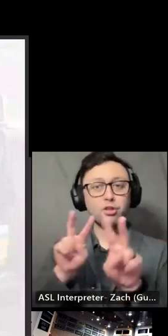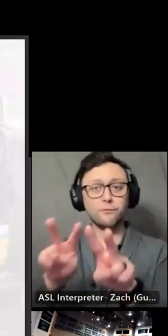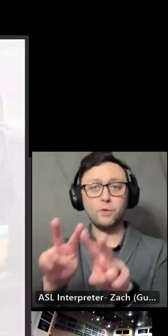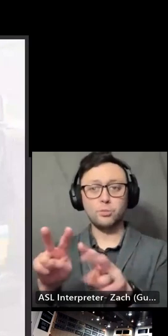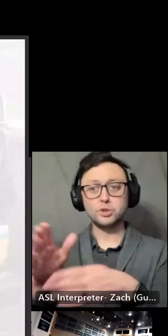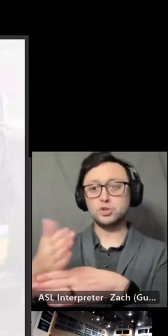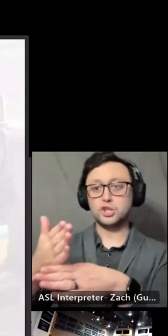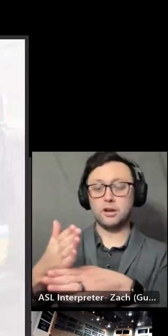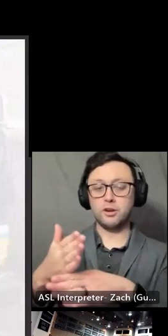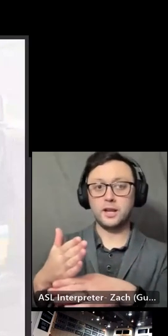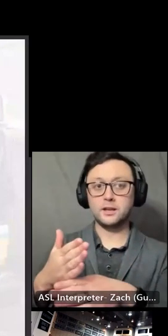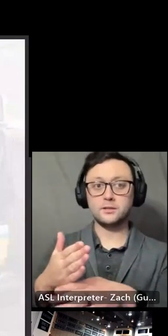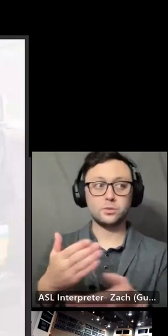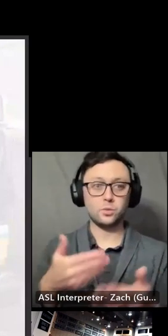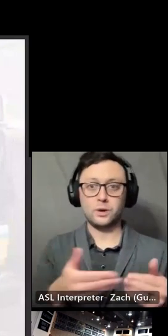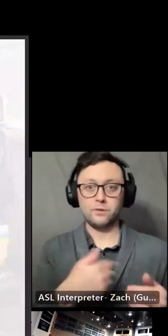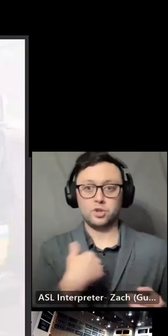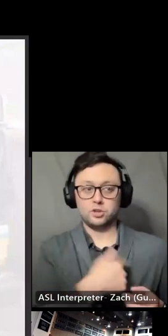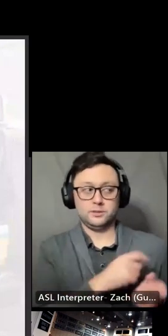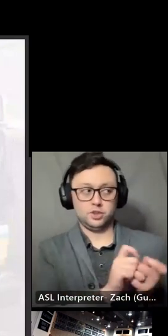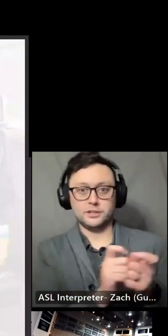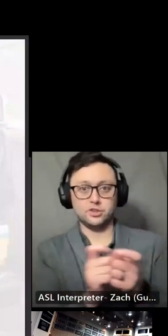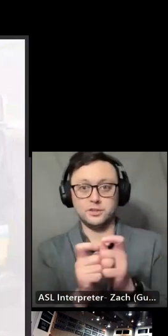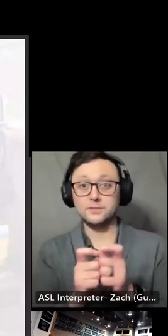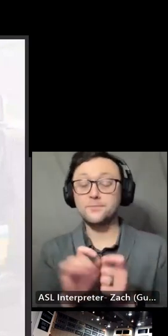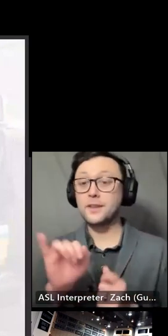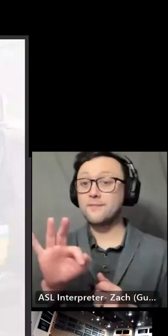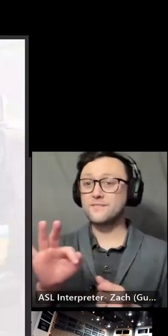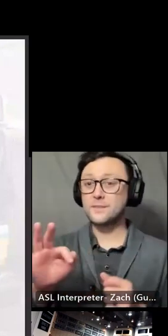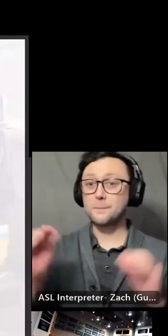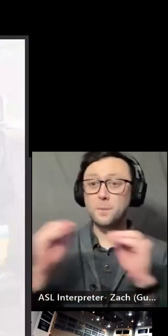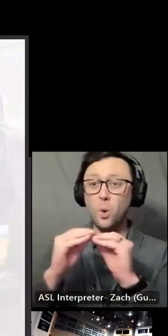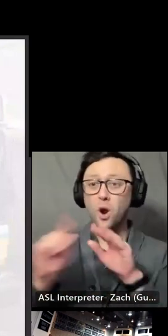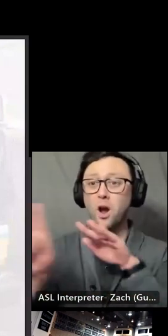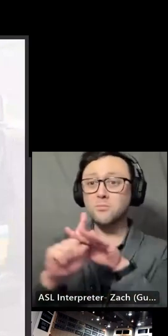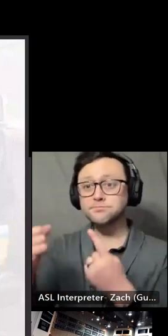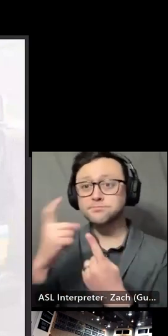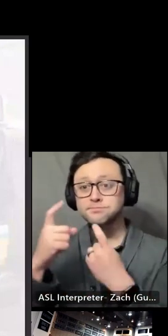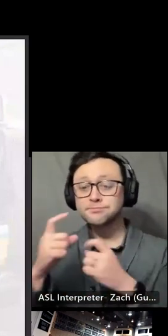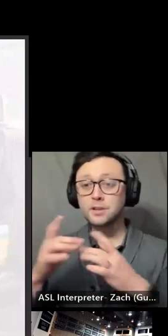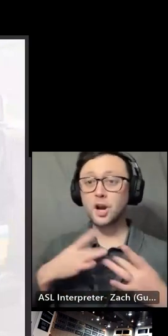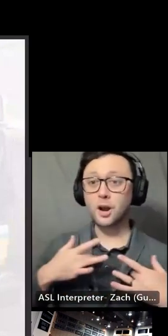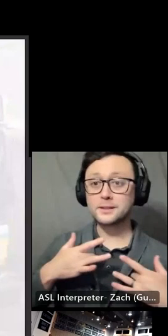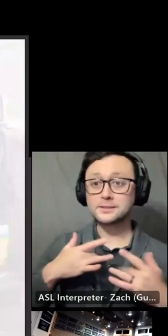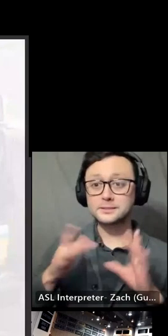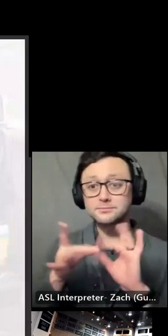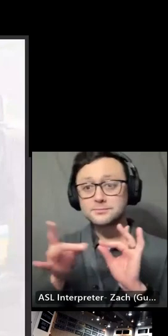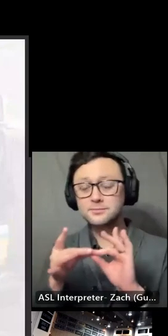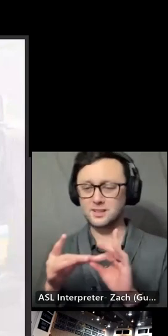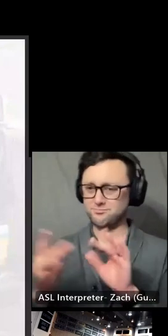you. Please feel free to reach out to me personally with any questions or additional